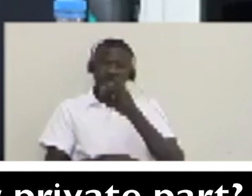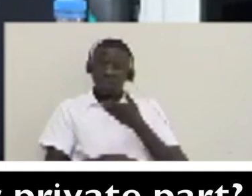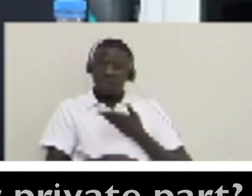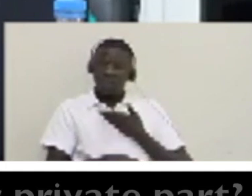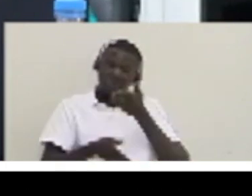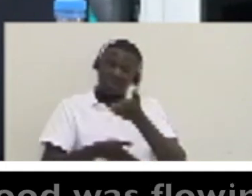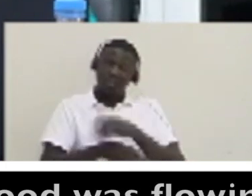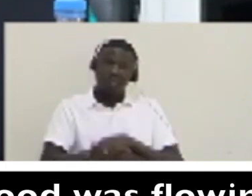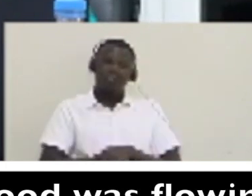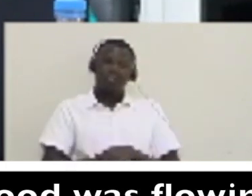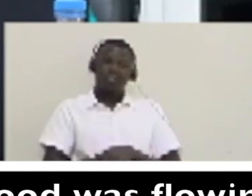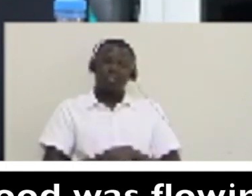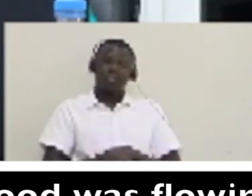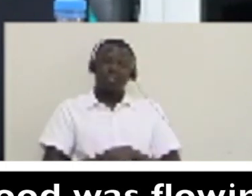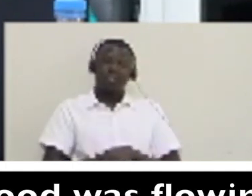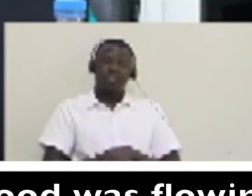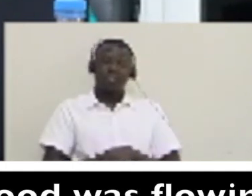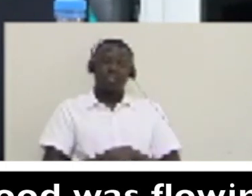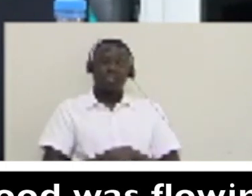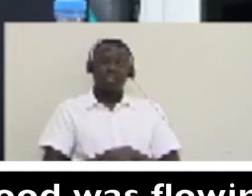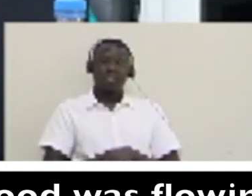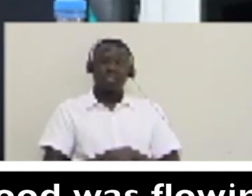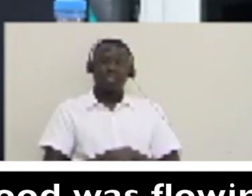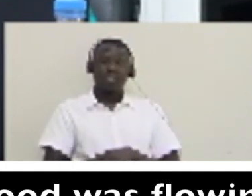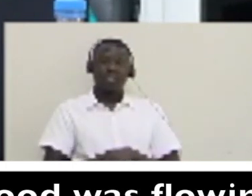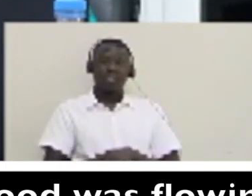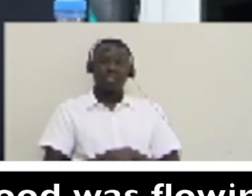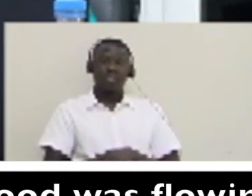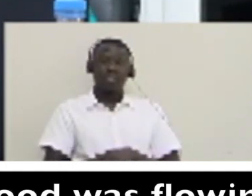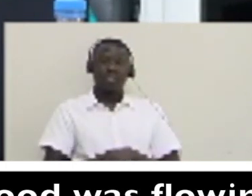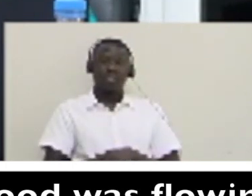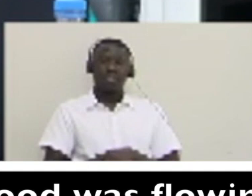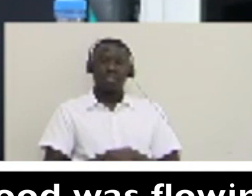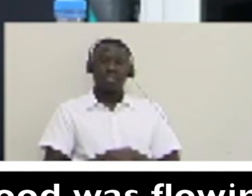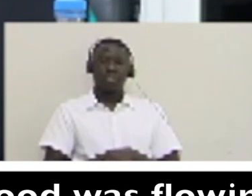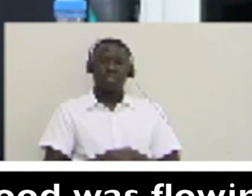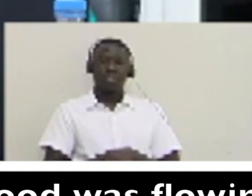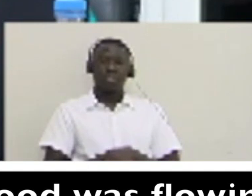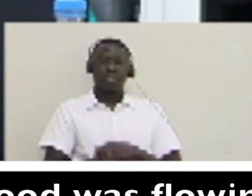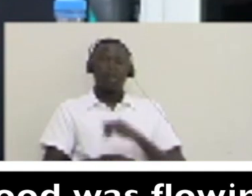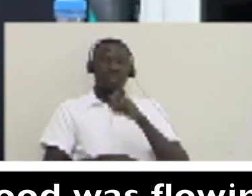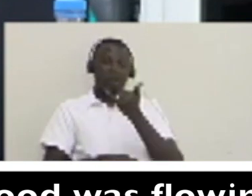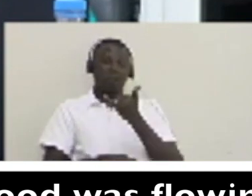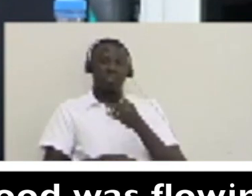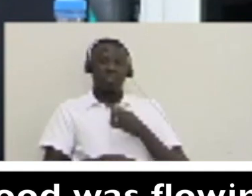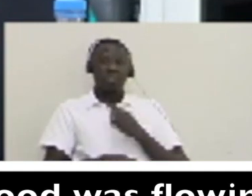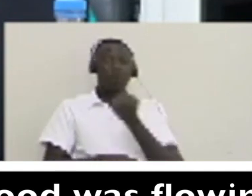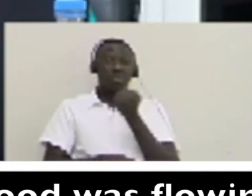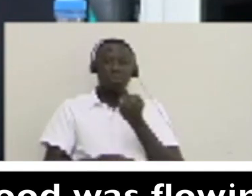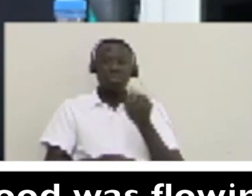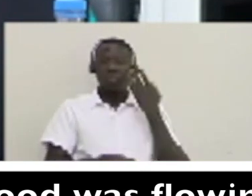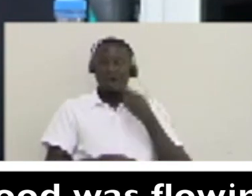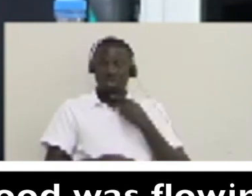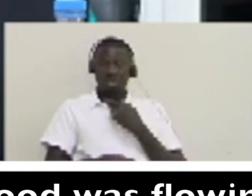private part? Aha, kanto wato mina after yembula wato ata yellow bolan. Yes, because when